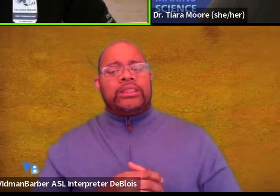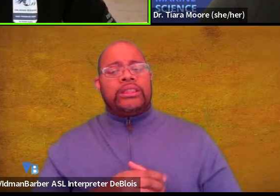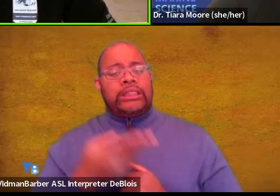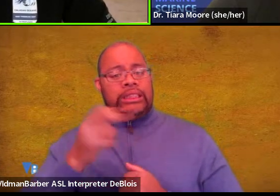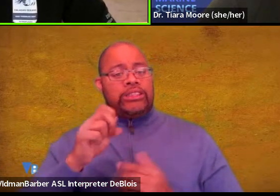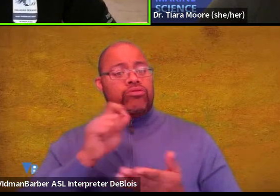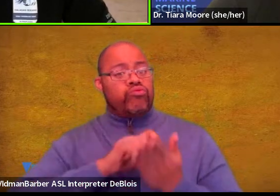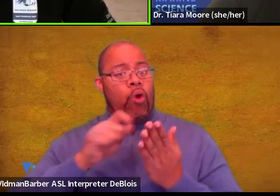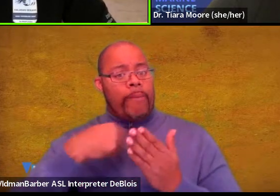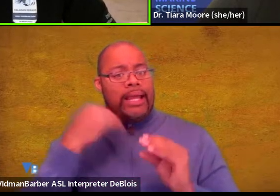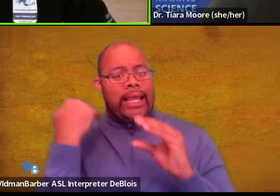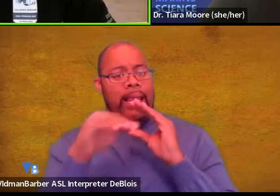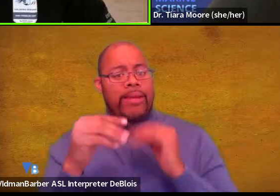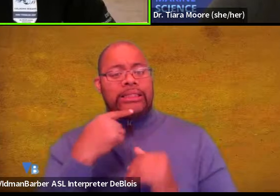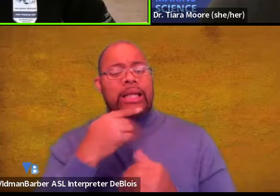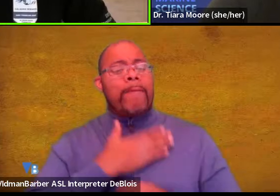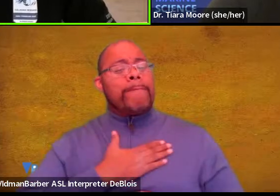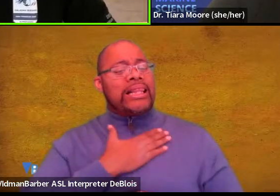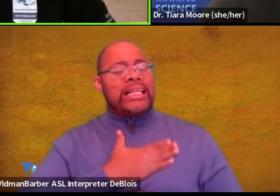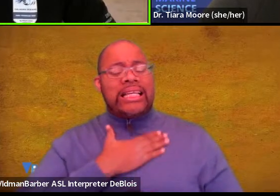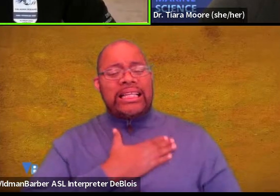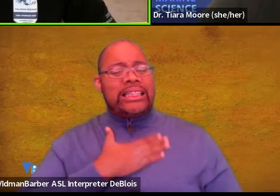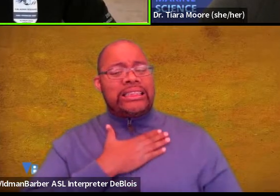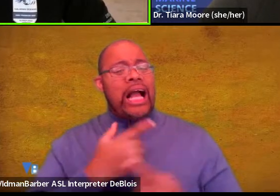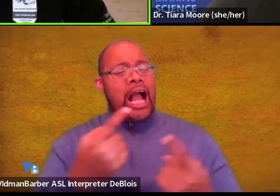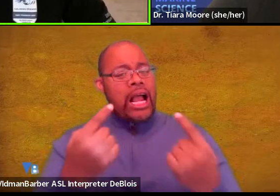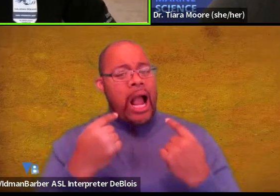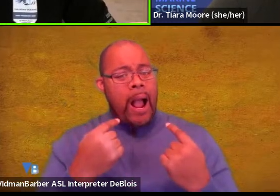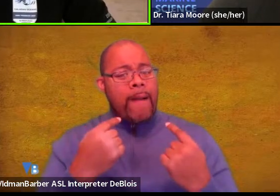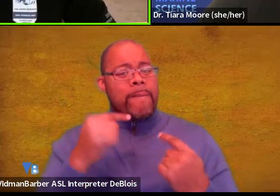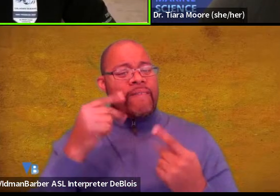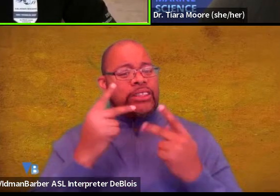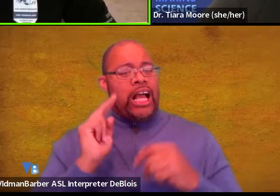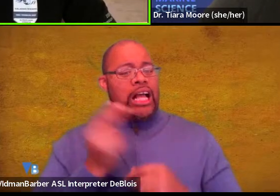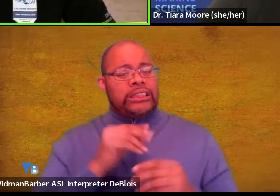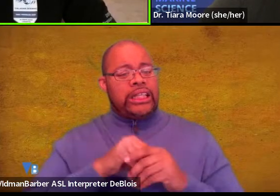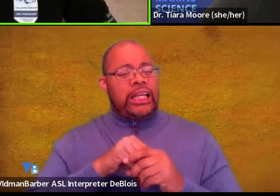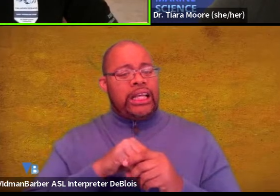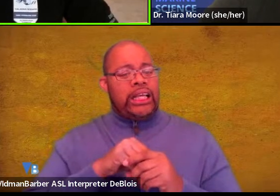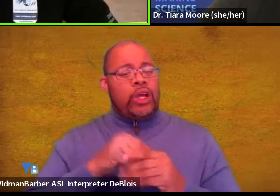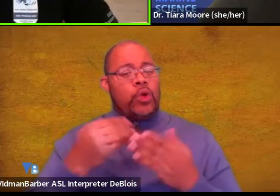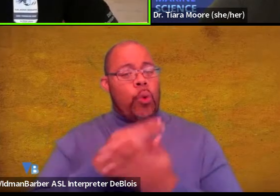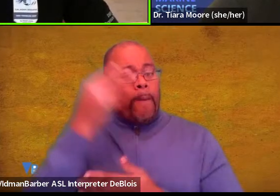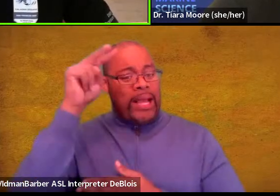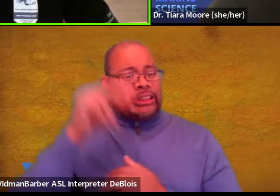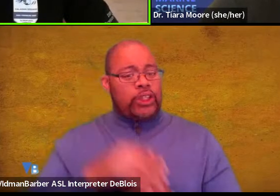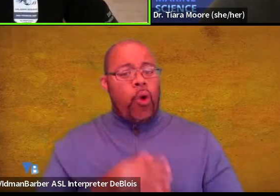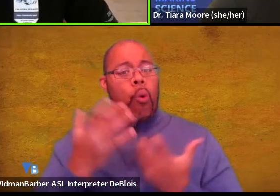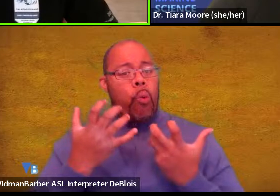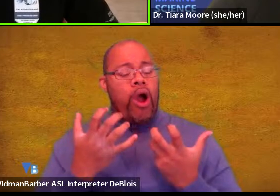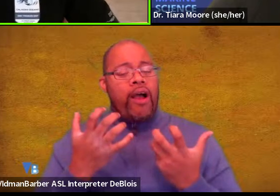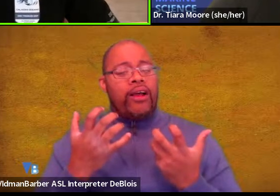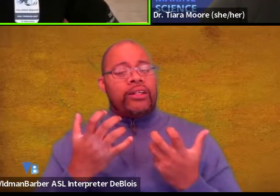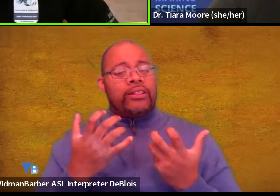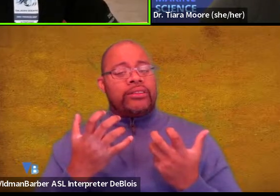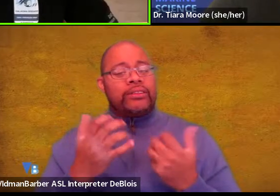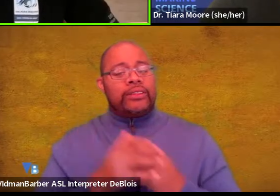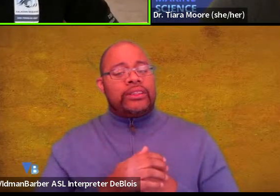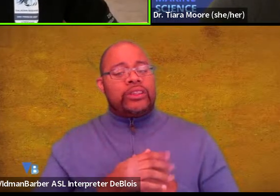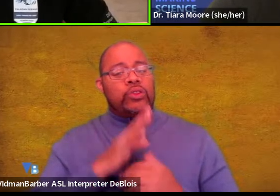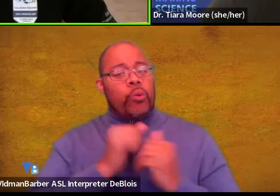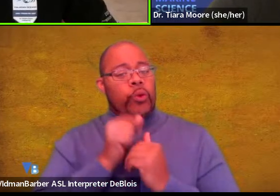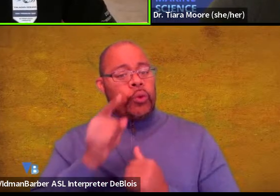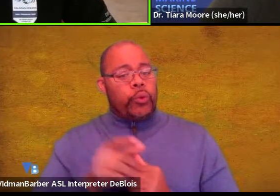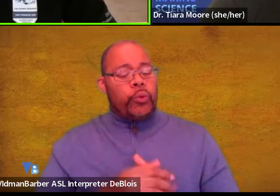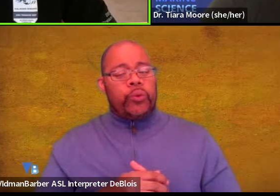he wrote me an email and said, please come to visit us in Albuquerque. We want to talk